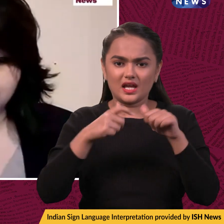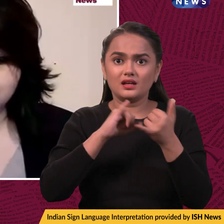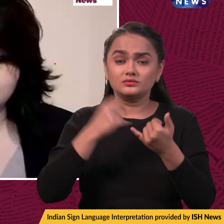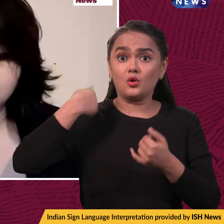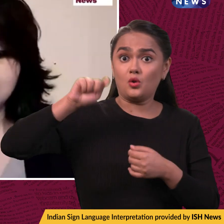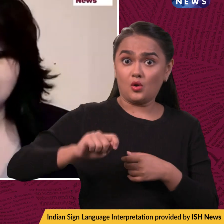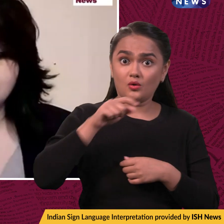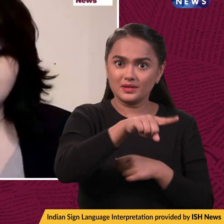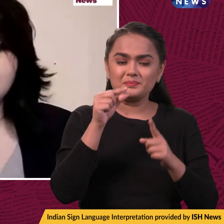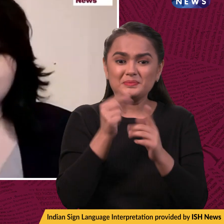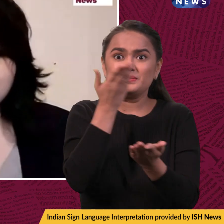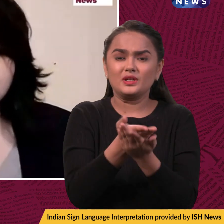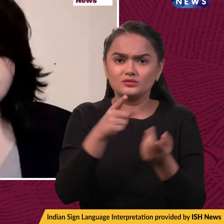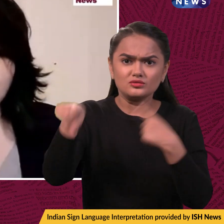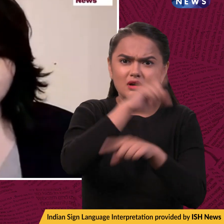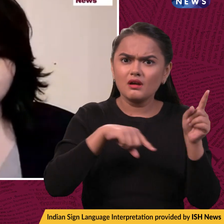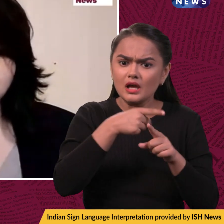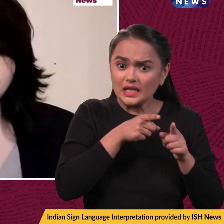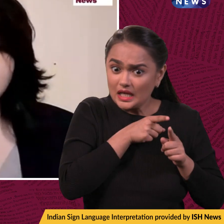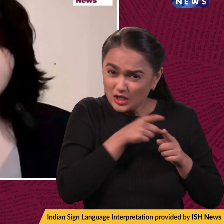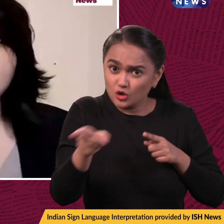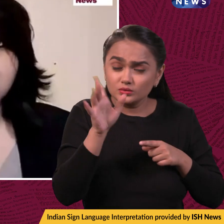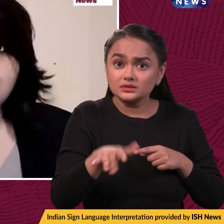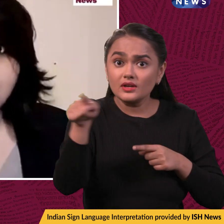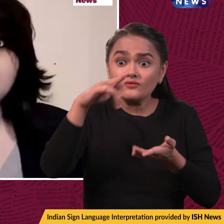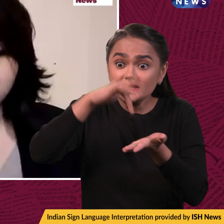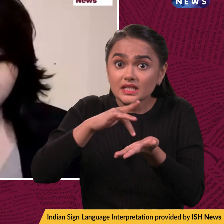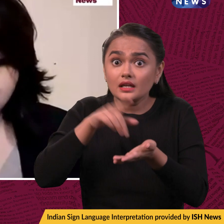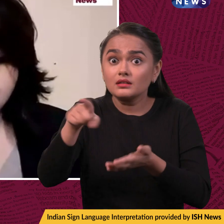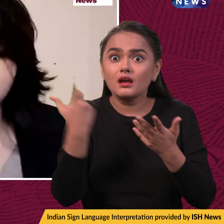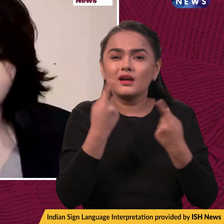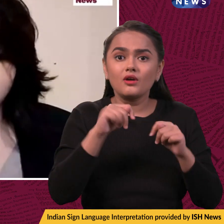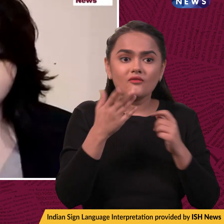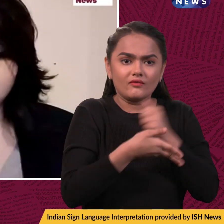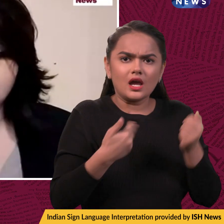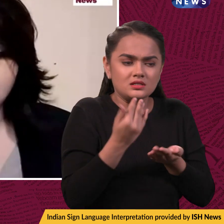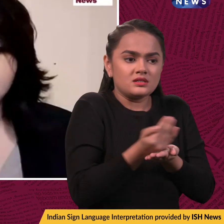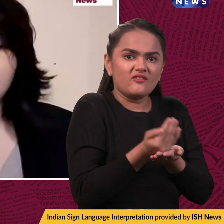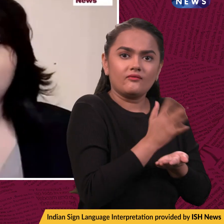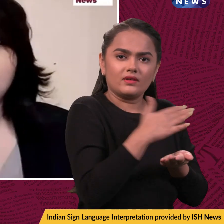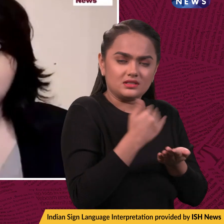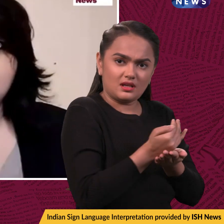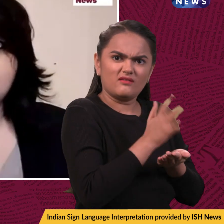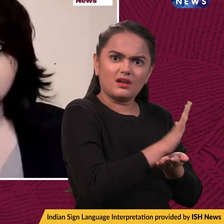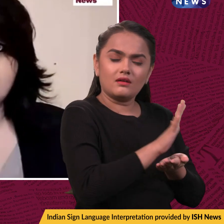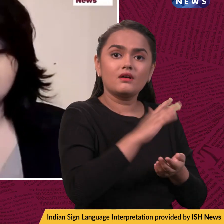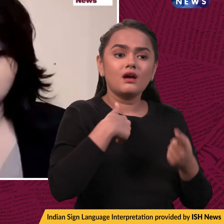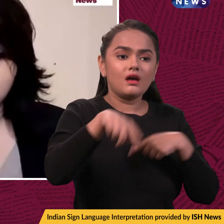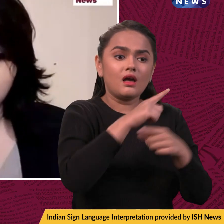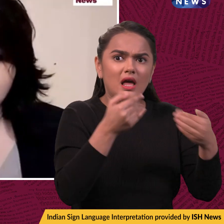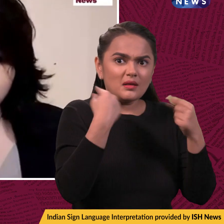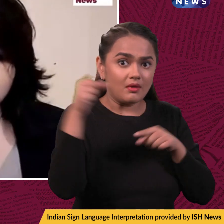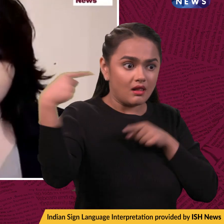of the petitioners, later accused the centre of trying to protect farmers with an eye on upcoming